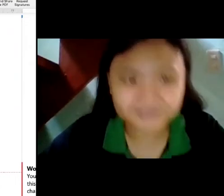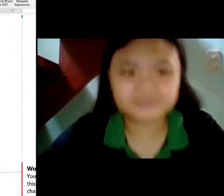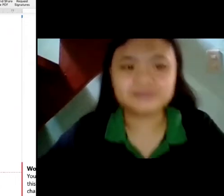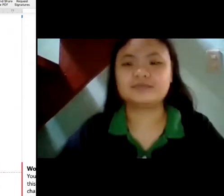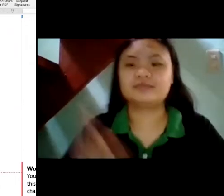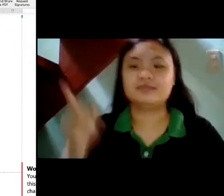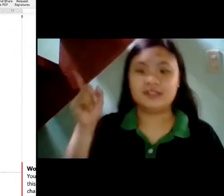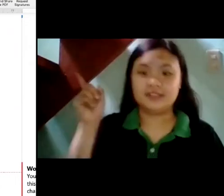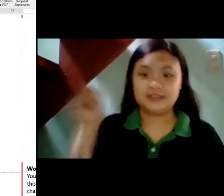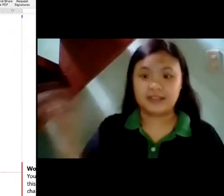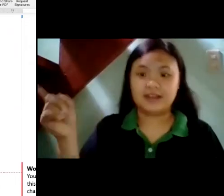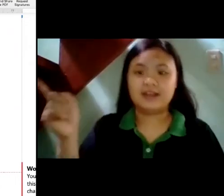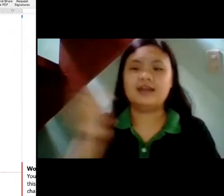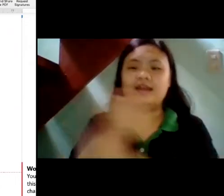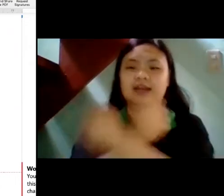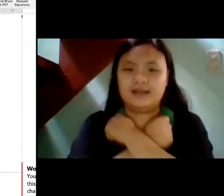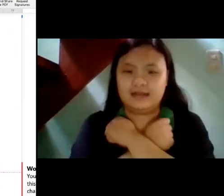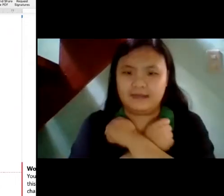Mhm.